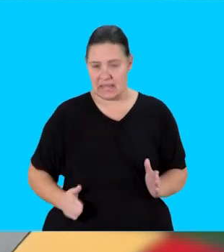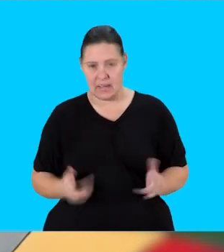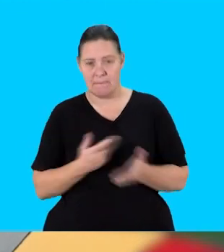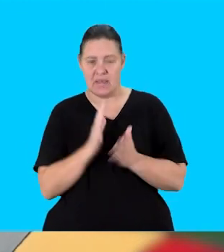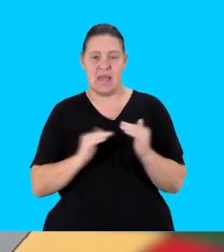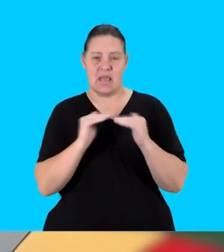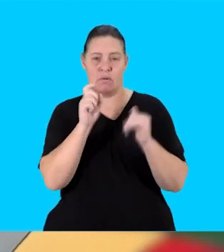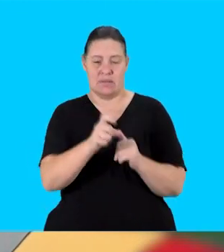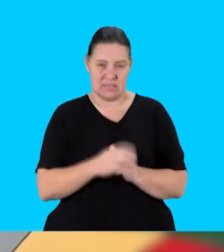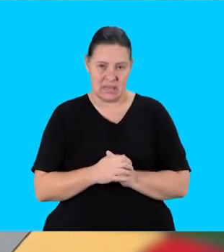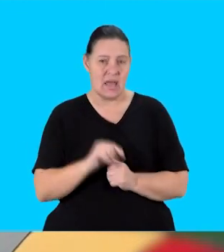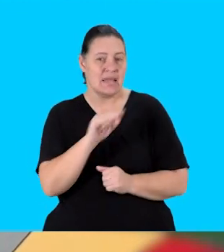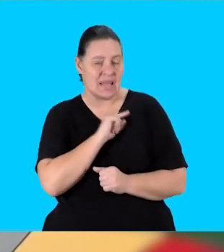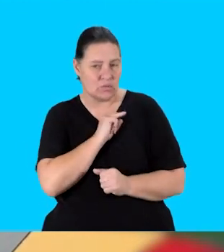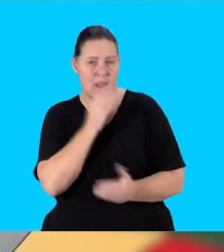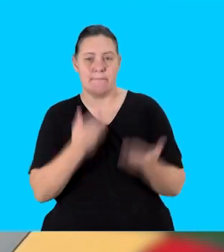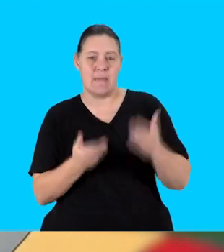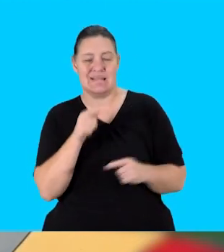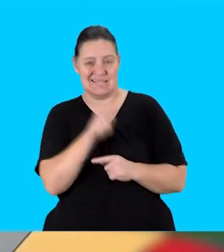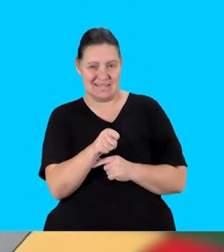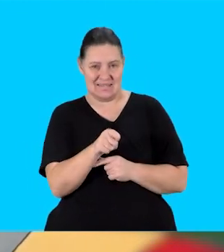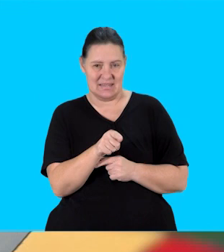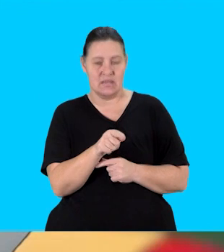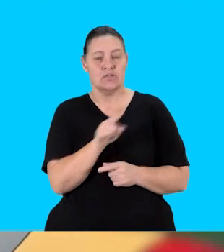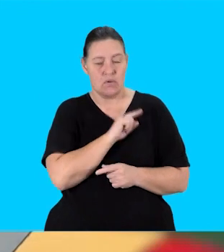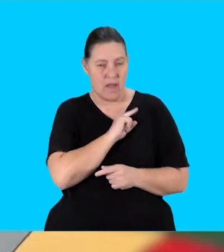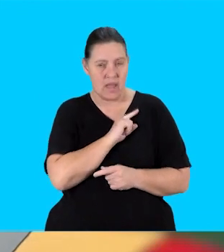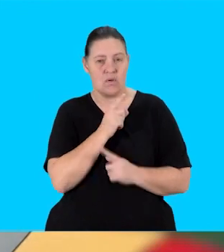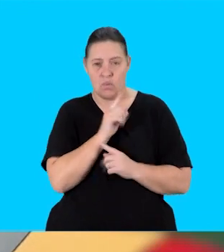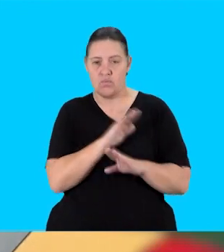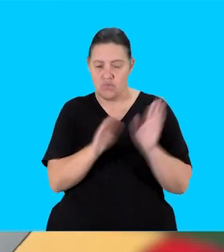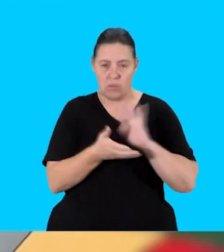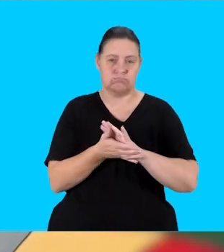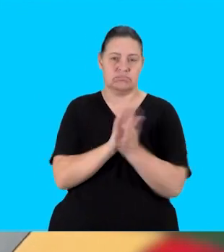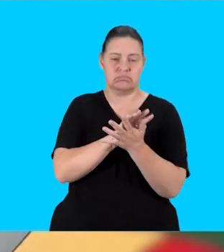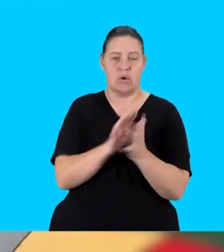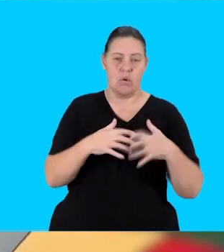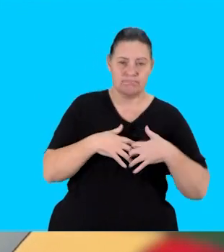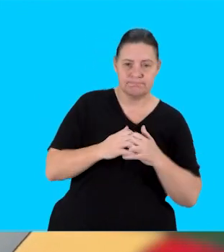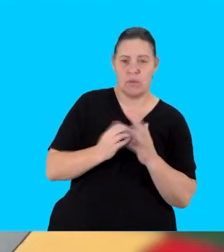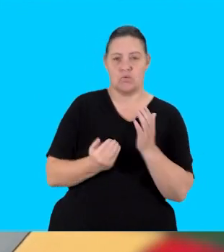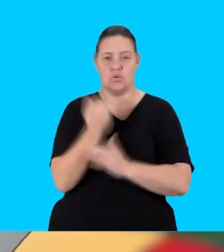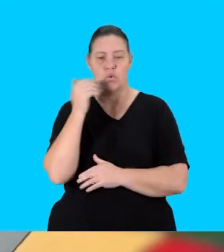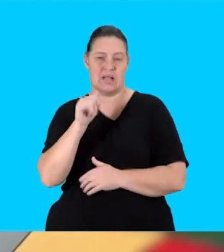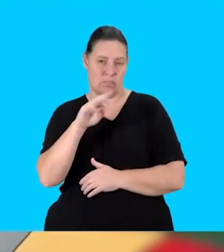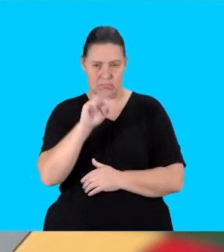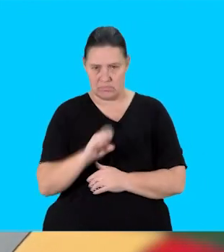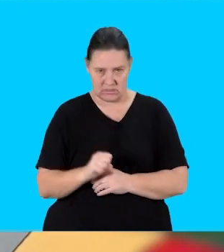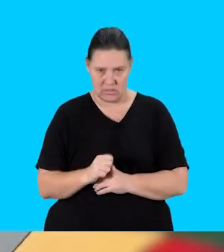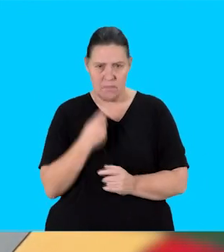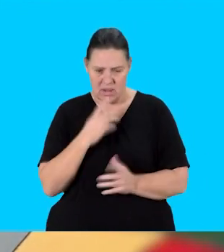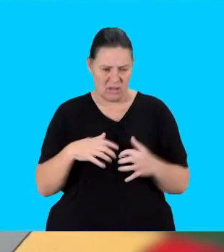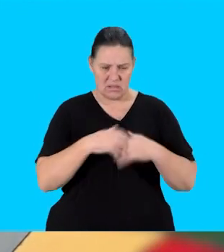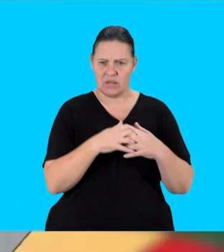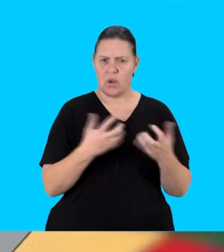side must be equal. That's why we are balancing this equation, so that we do not destroy or create new atoms. You can't